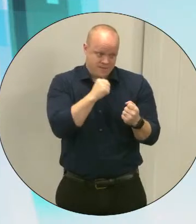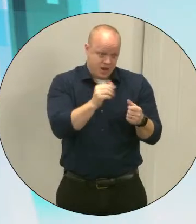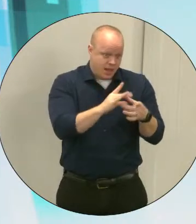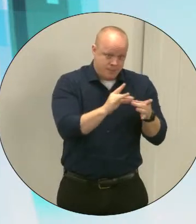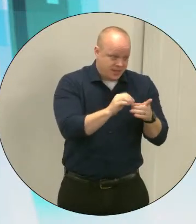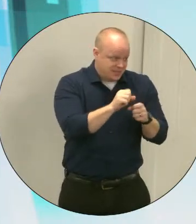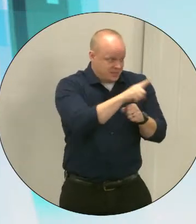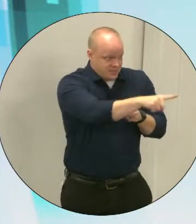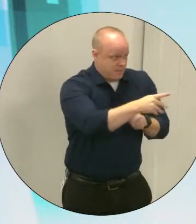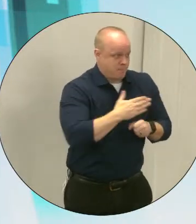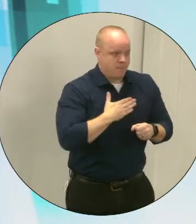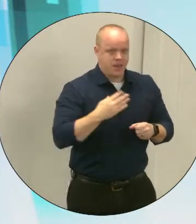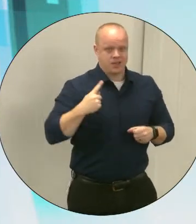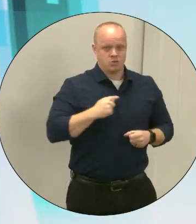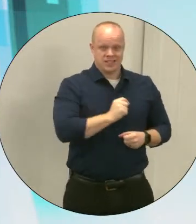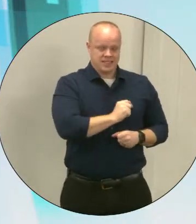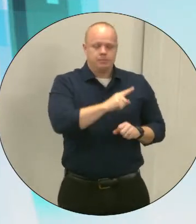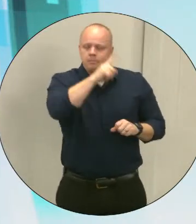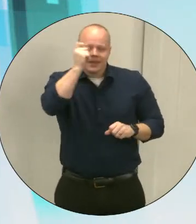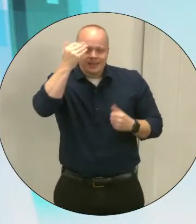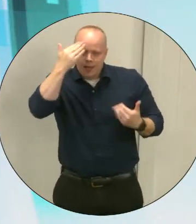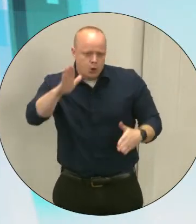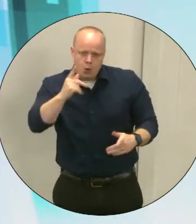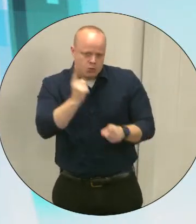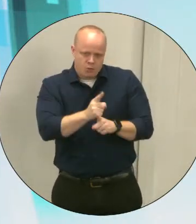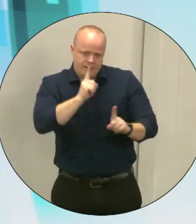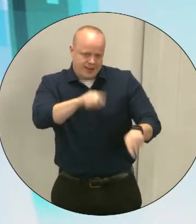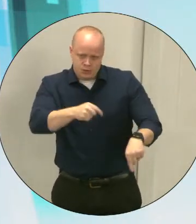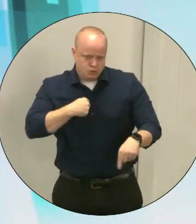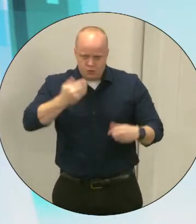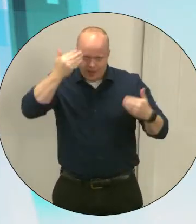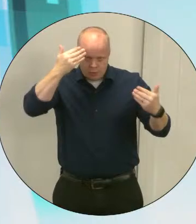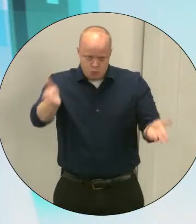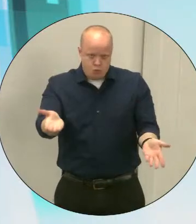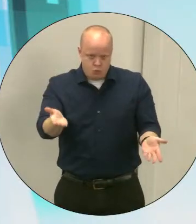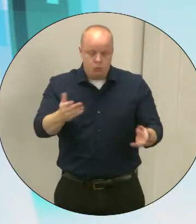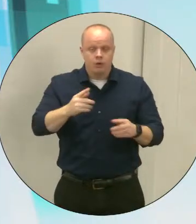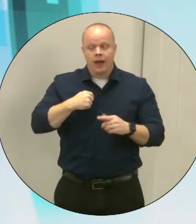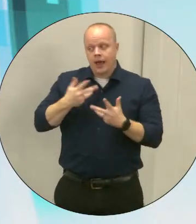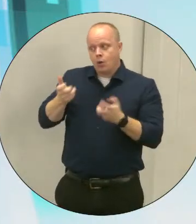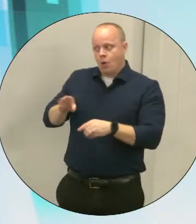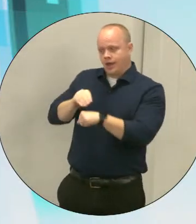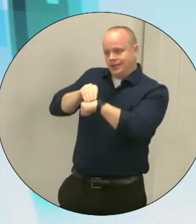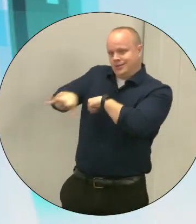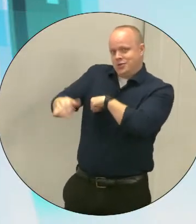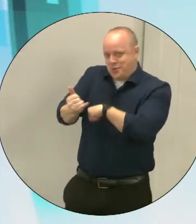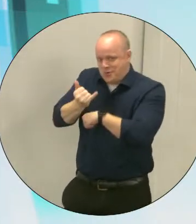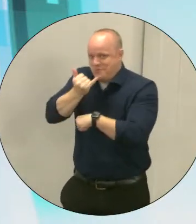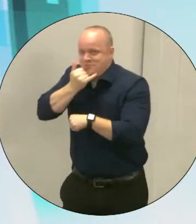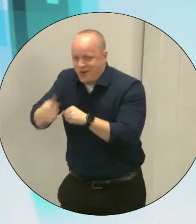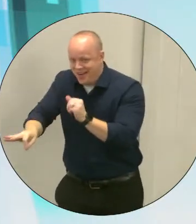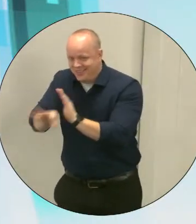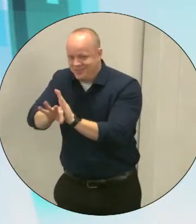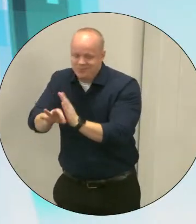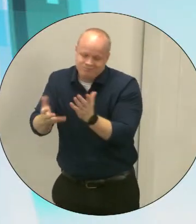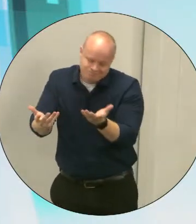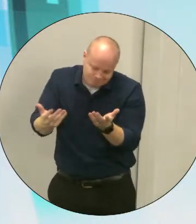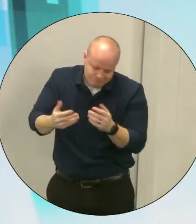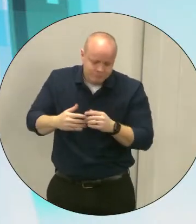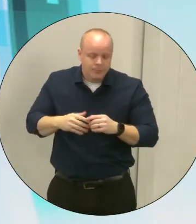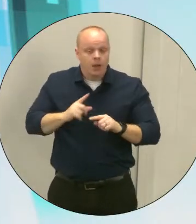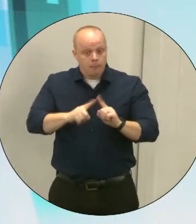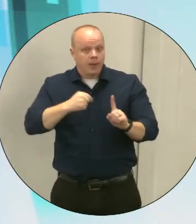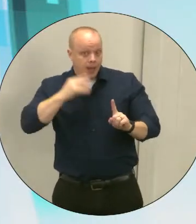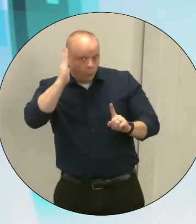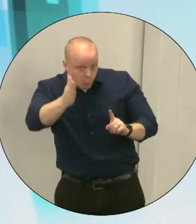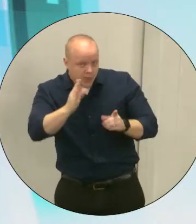my trustee or anything because I don't know what the right answer is. I don't know, and I don't want to influence the wrong choice, you know. But I will